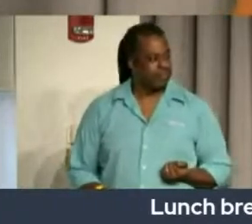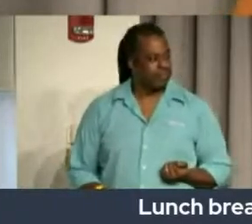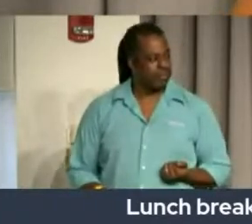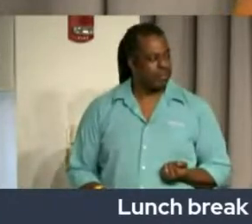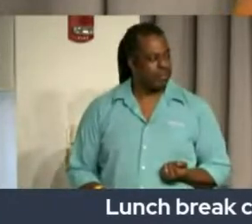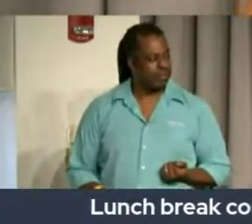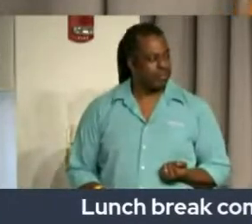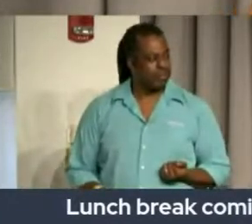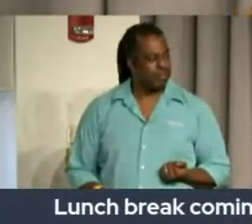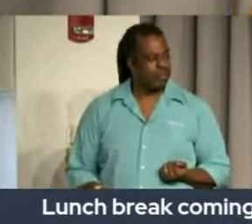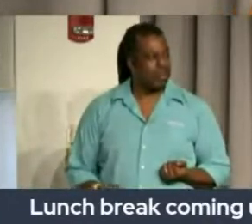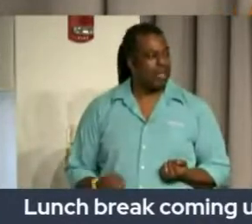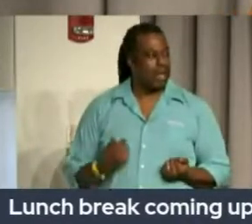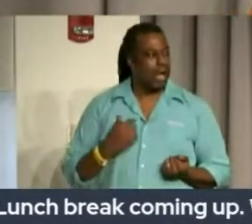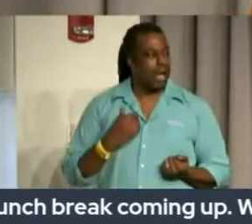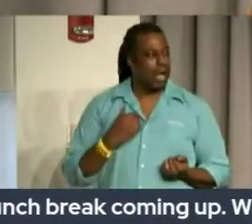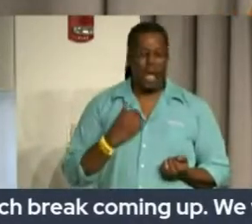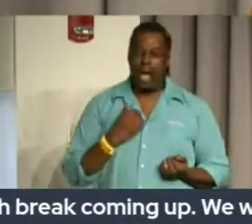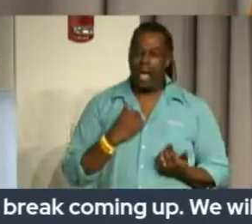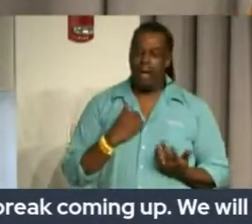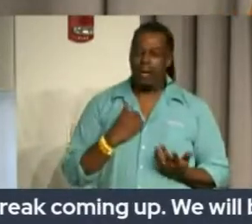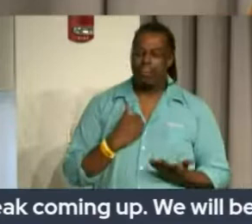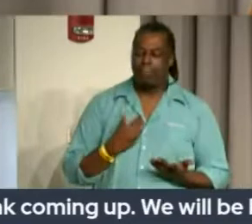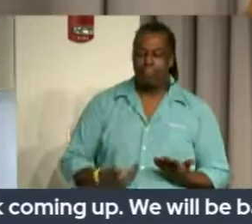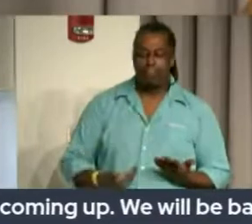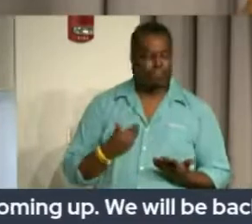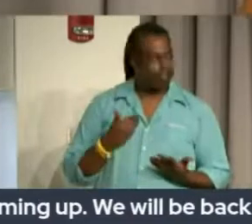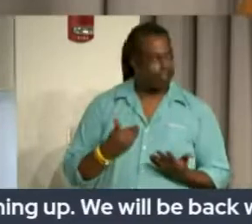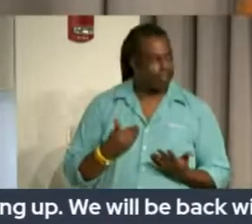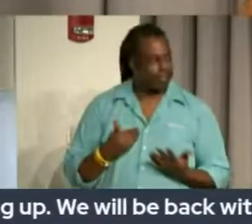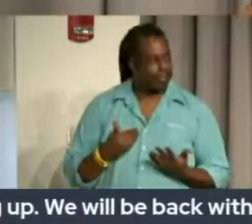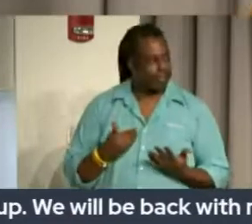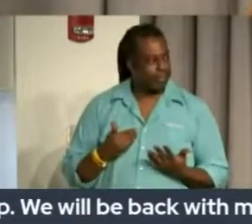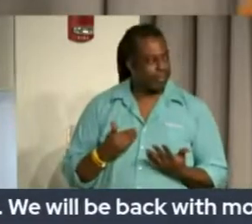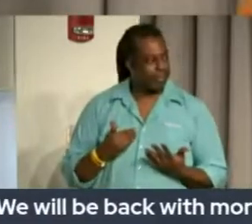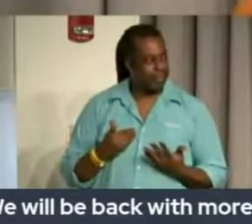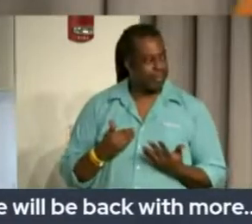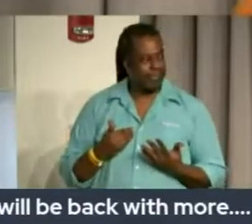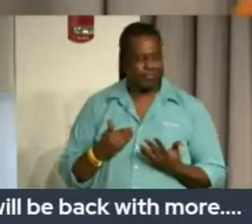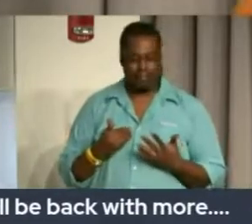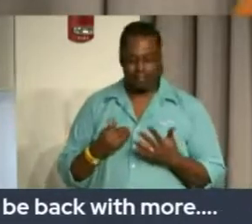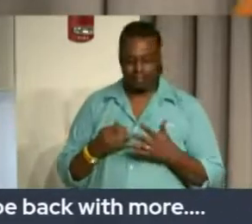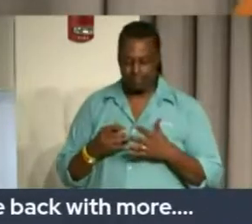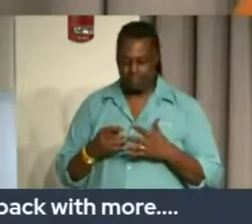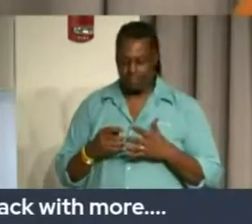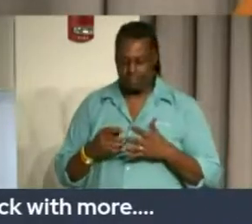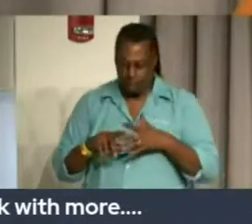I'm an original person. I believe in the original instructions.